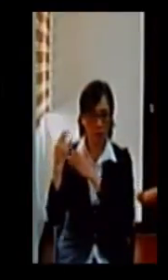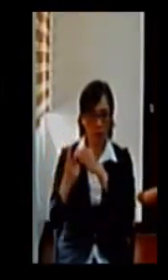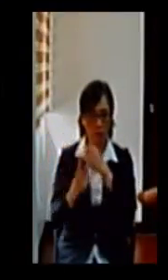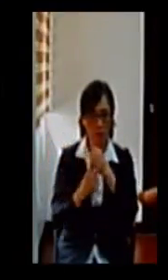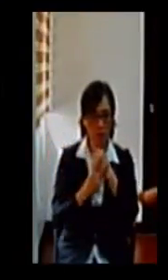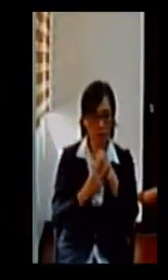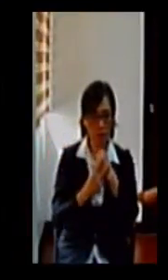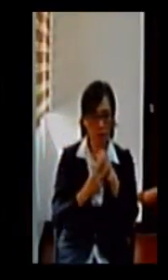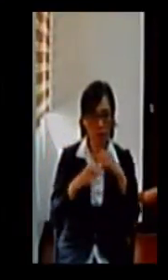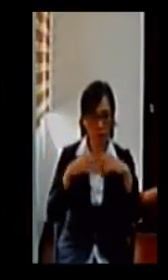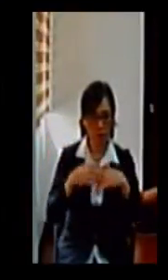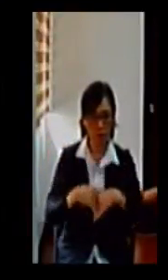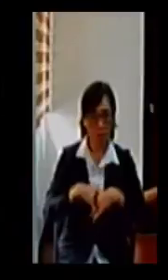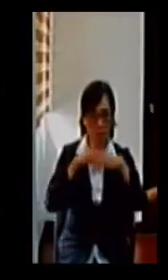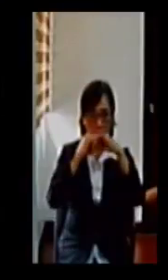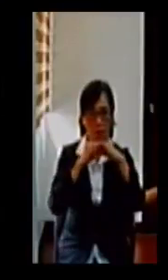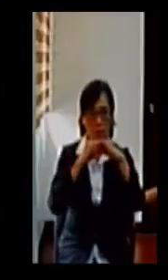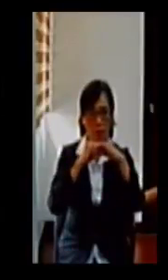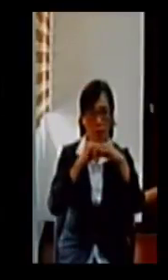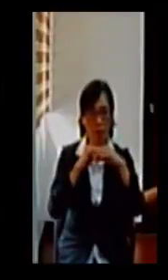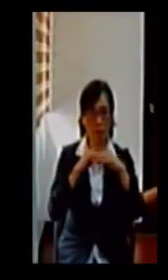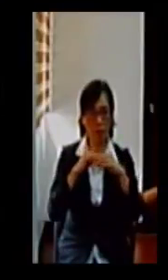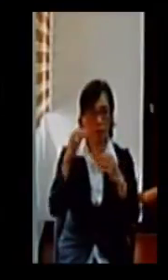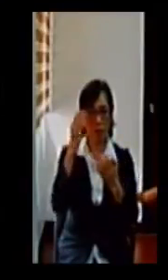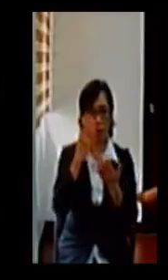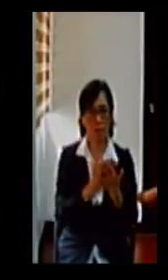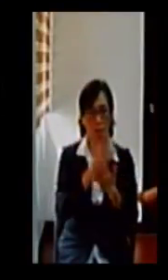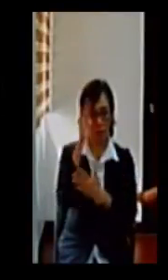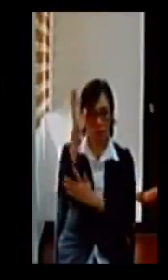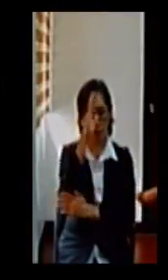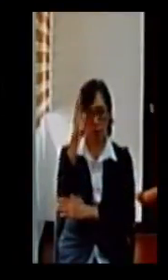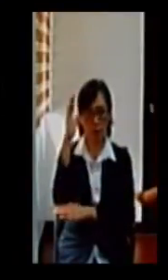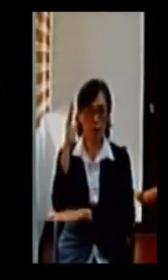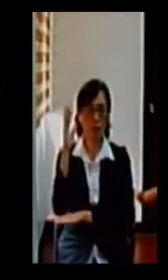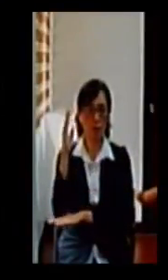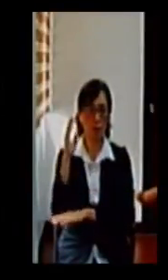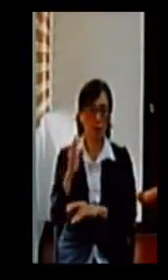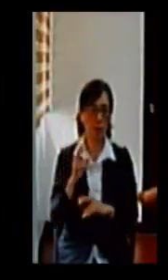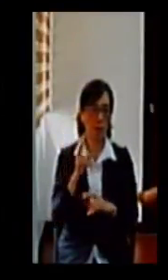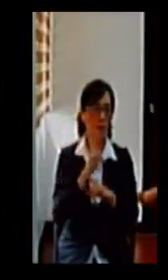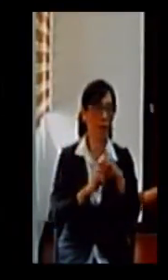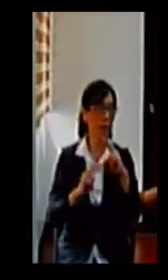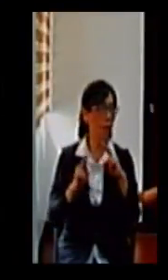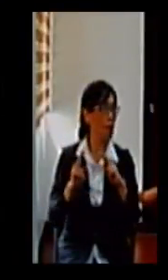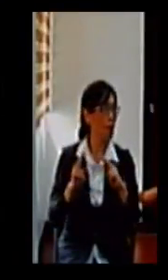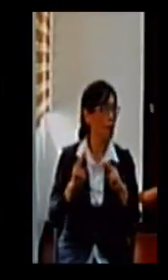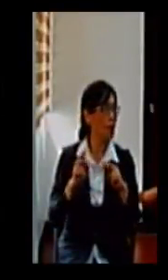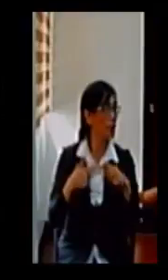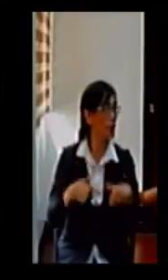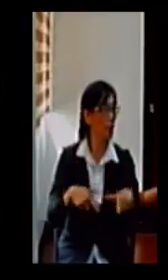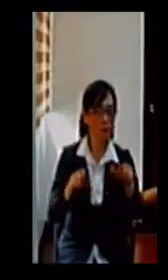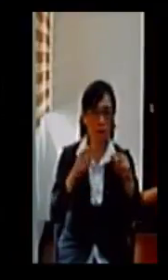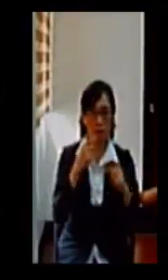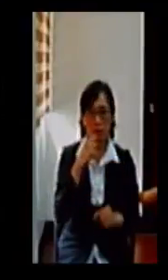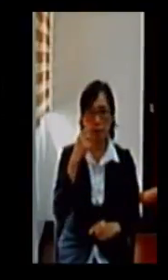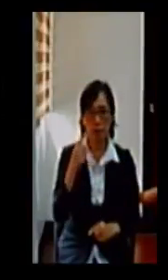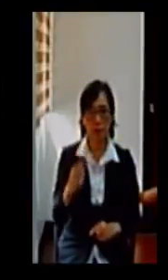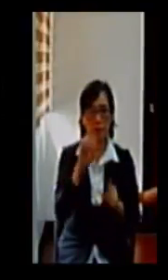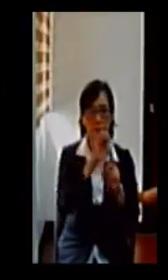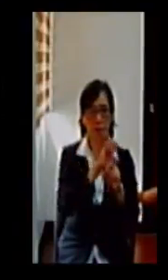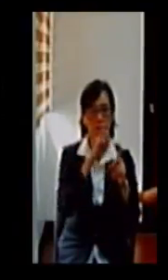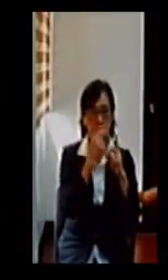enriched or restored by the restoration of the forest on one hand, and let's say, more environmentally